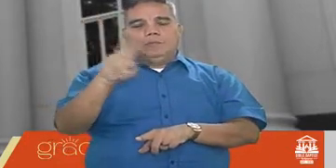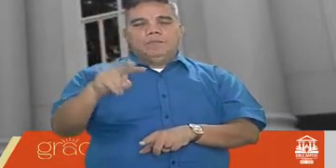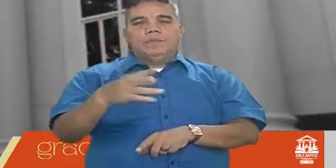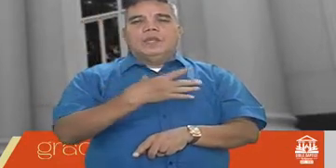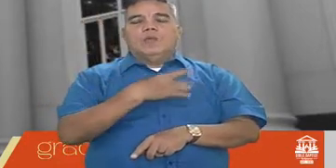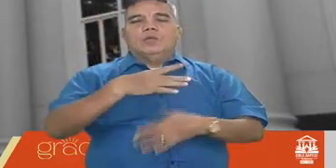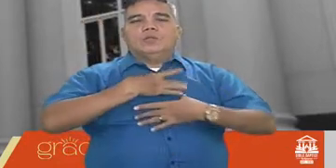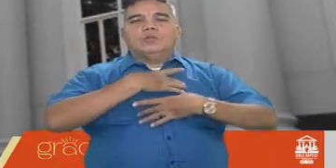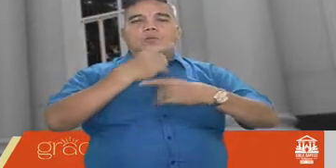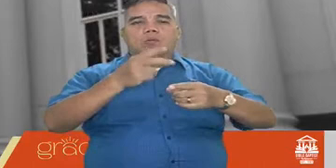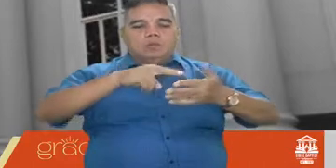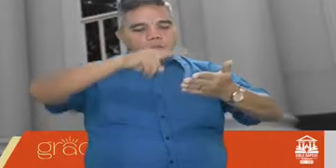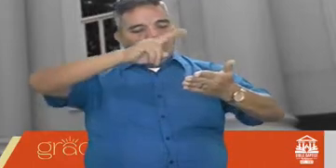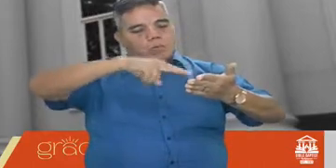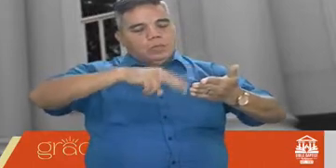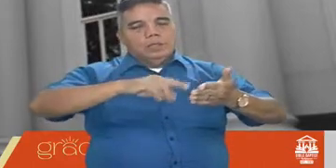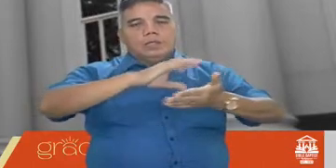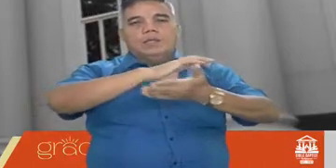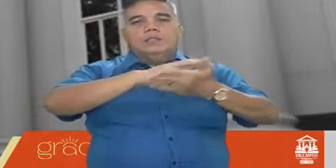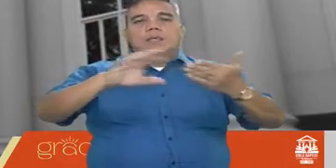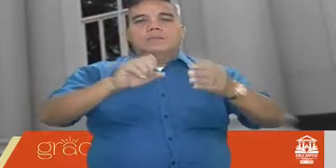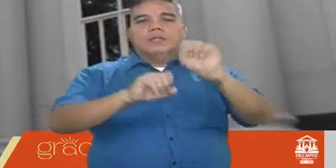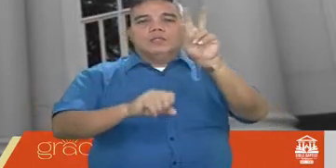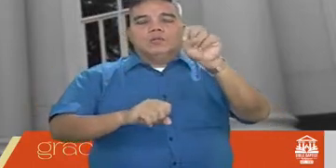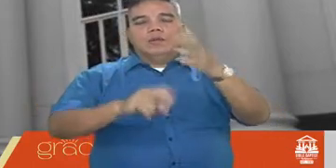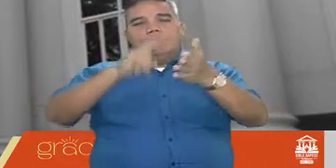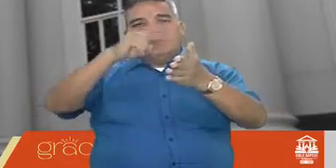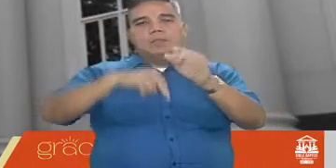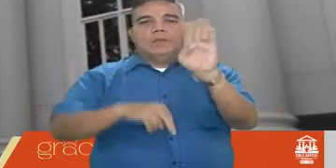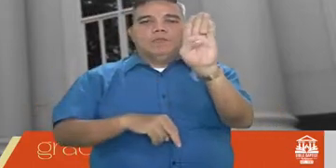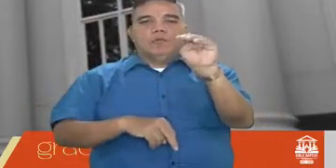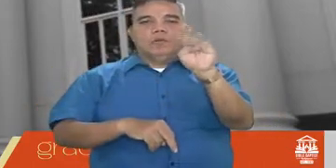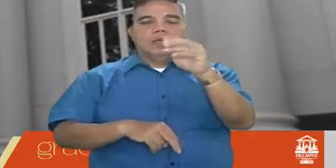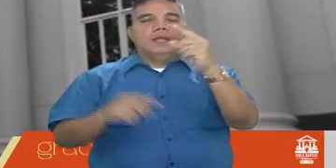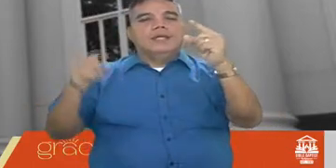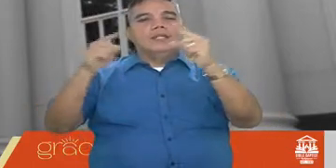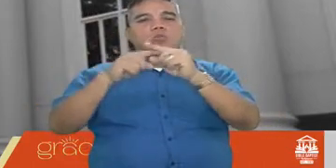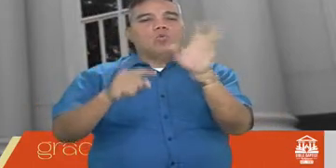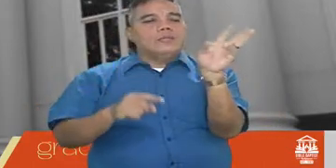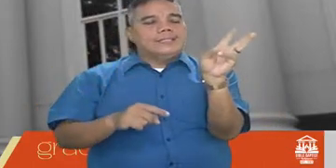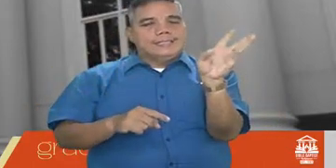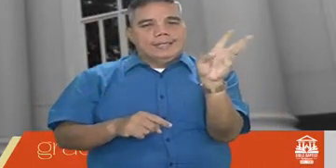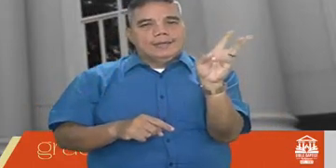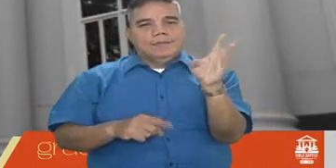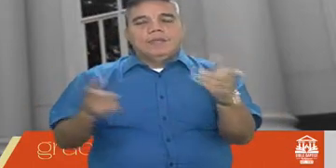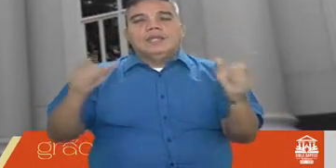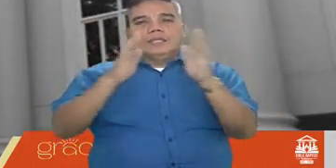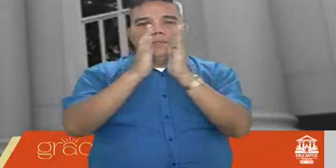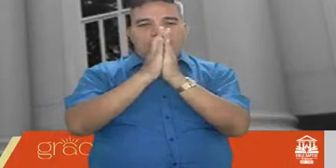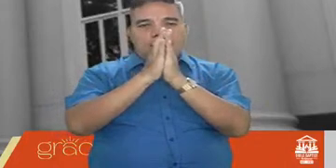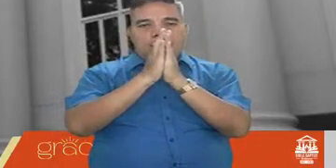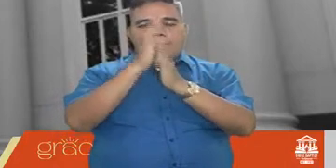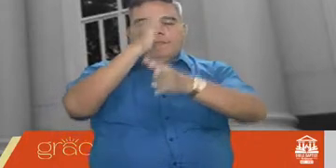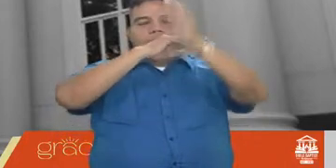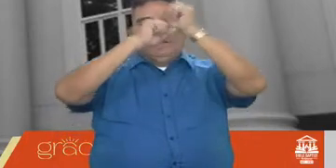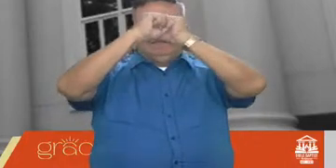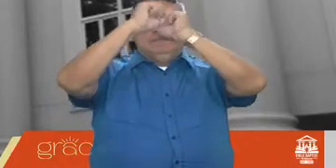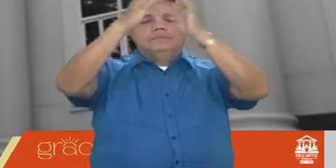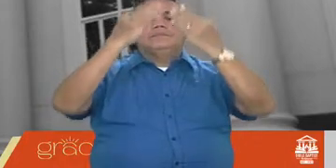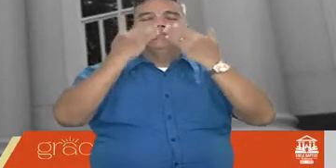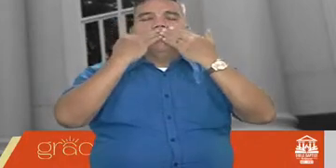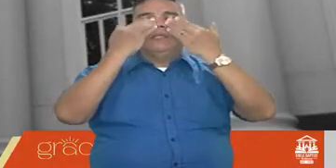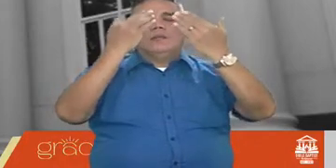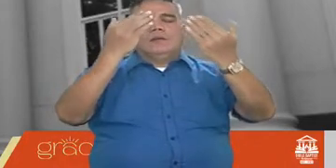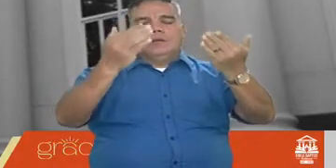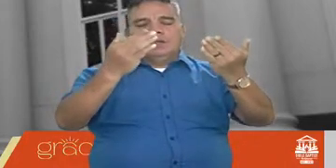May 22. I want you to read and study again Hebrews chapter 12, verse number 14 to 16. Let us pray. Heavenly